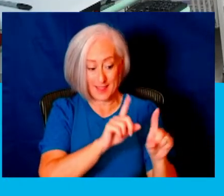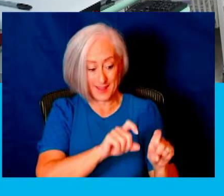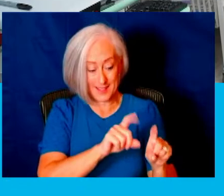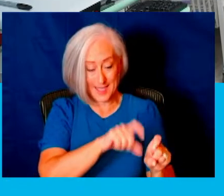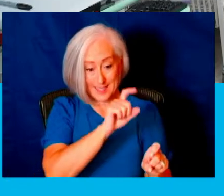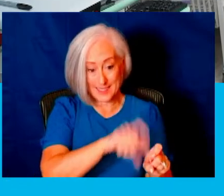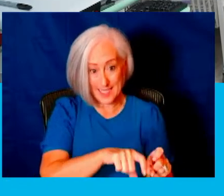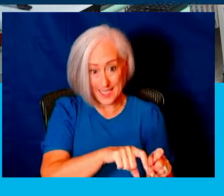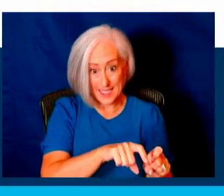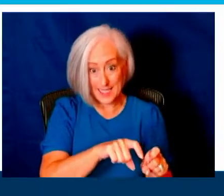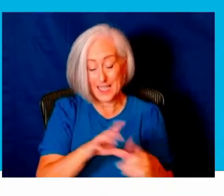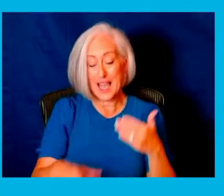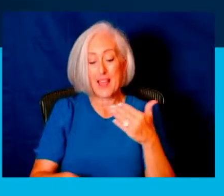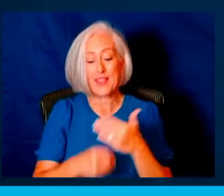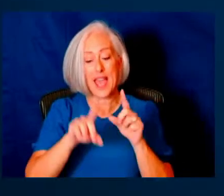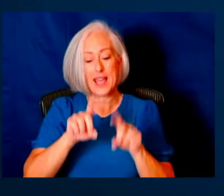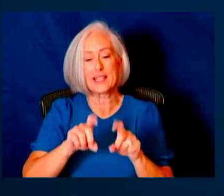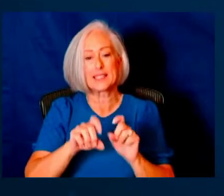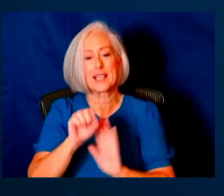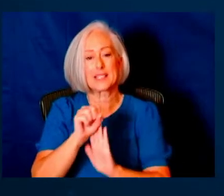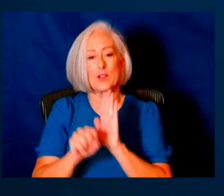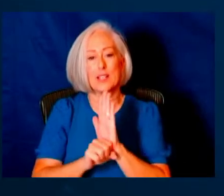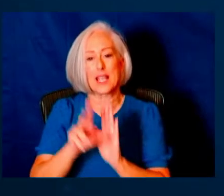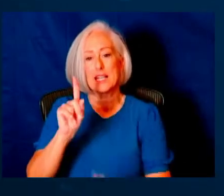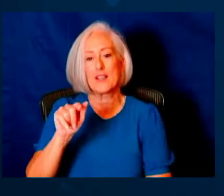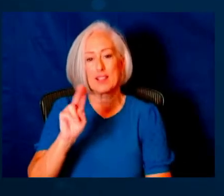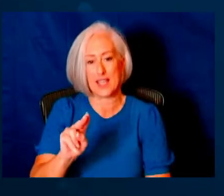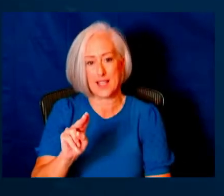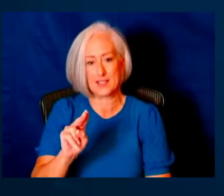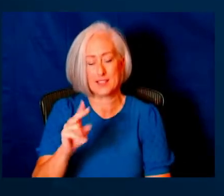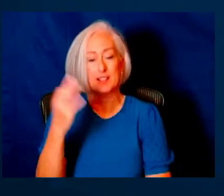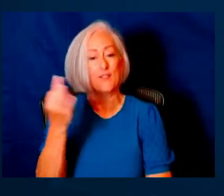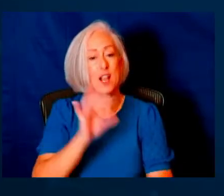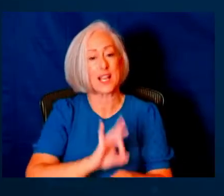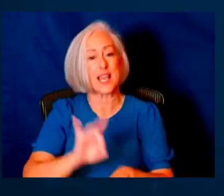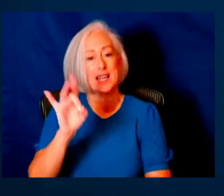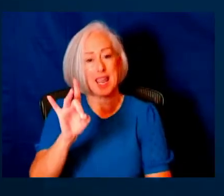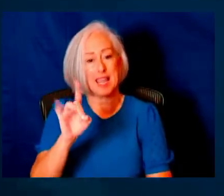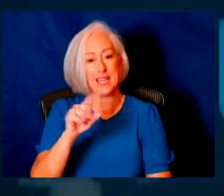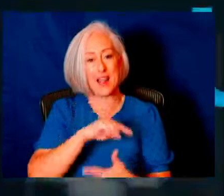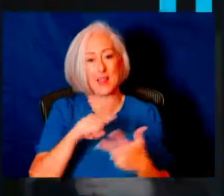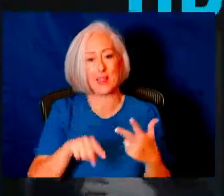in Kansas, Friday at 8 on these social media channels.